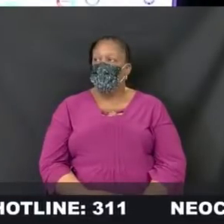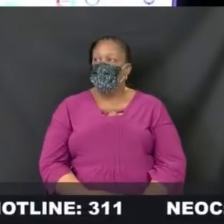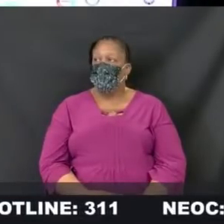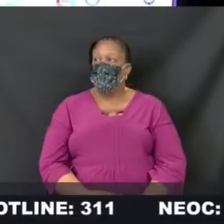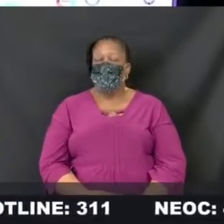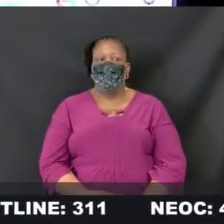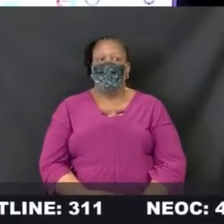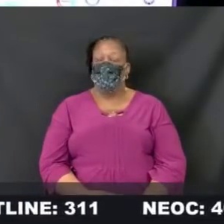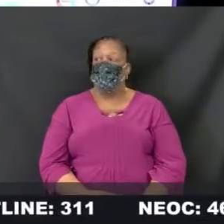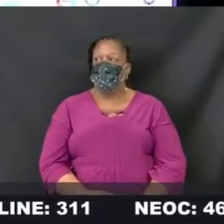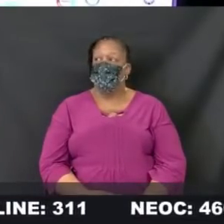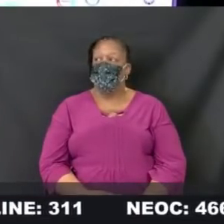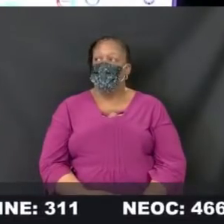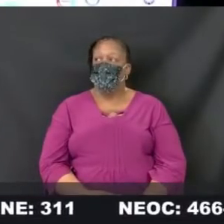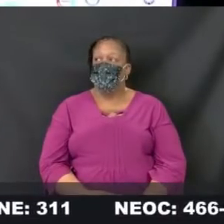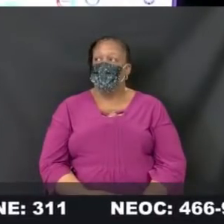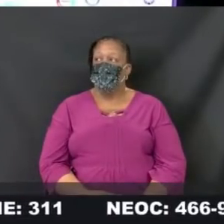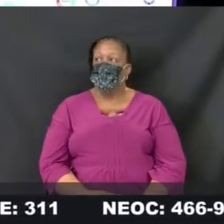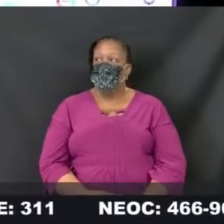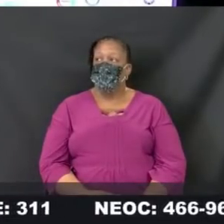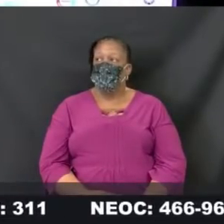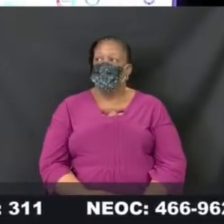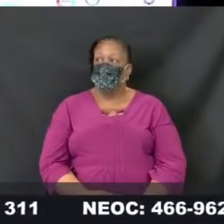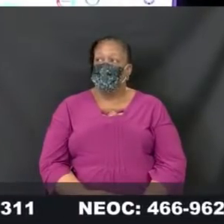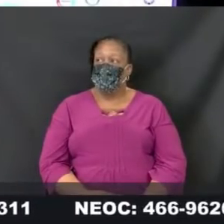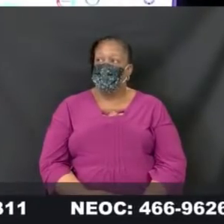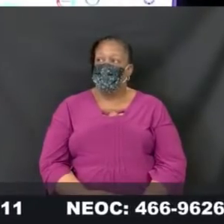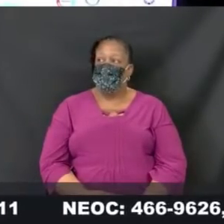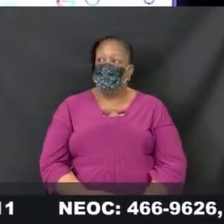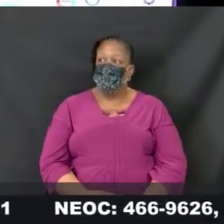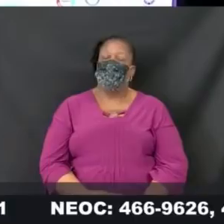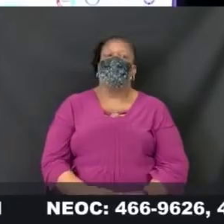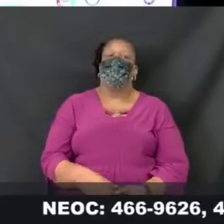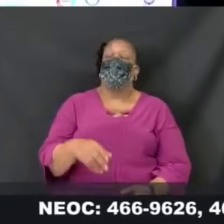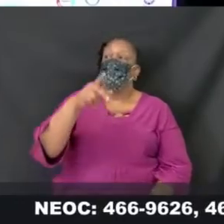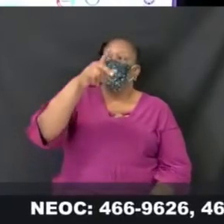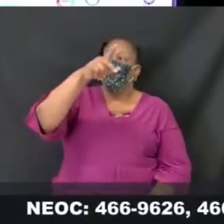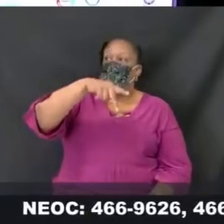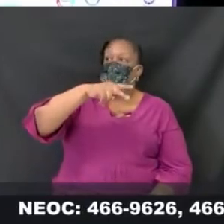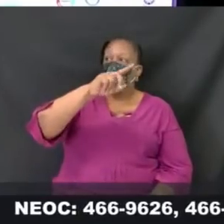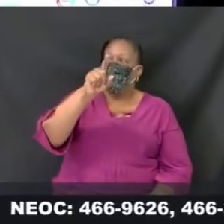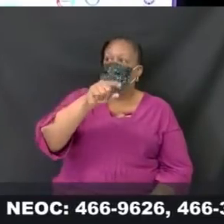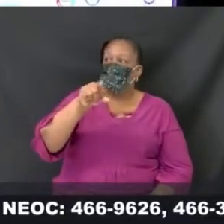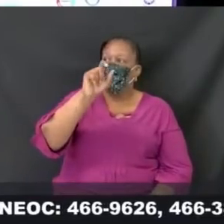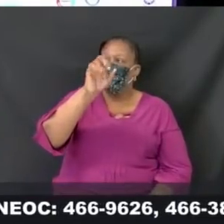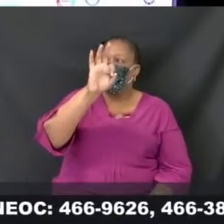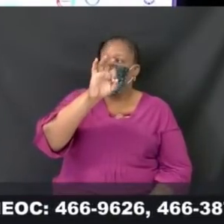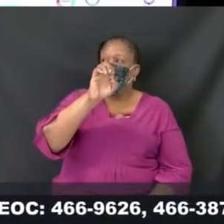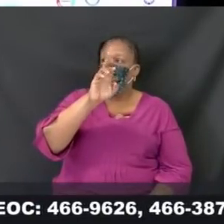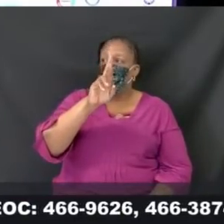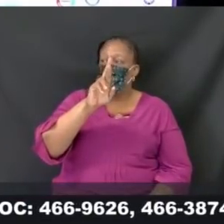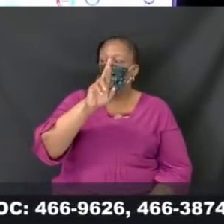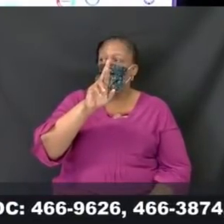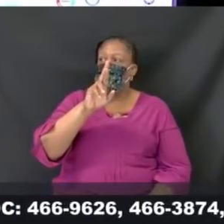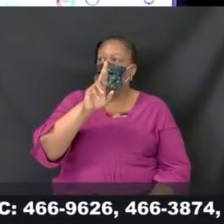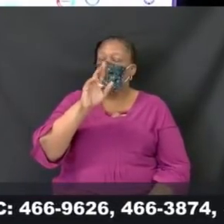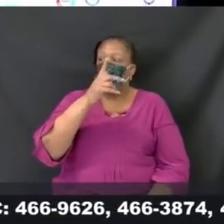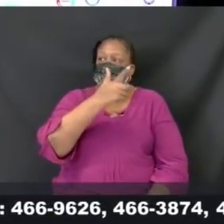Thank you, Dr. Laws. The Pfizer vaccines that came last